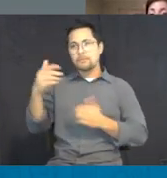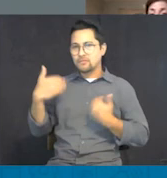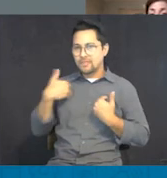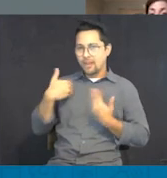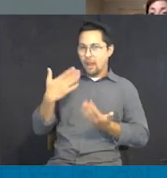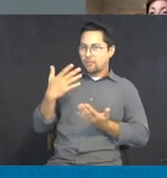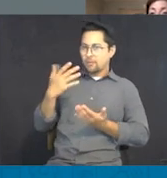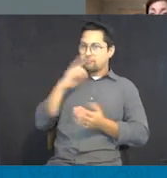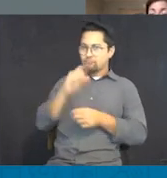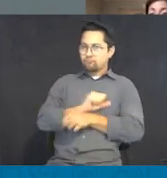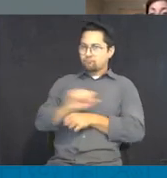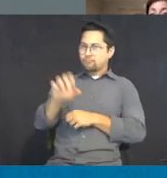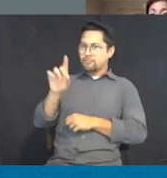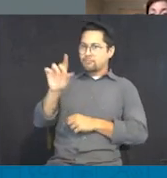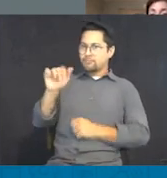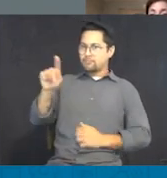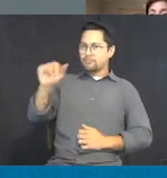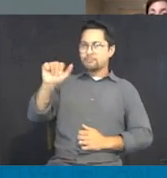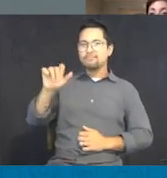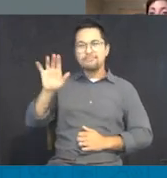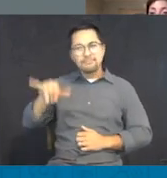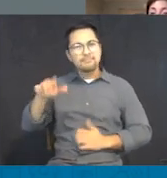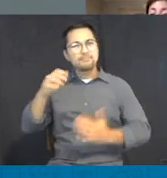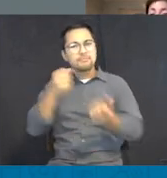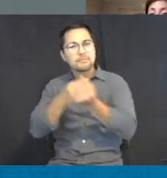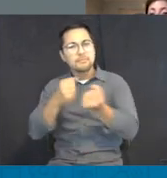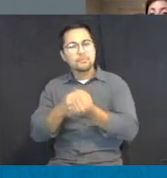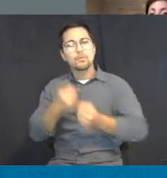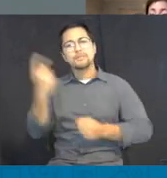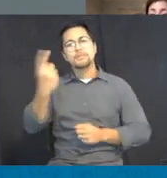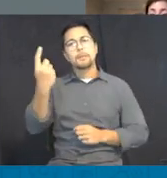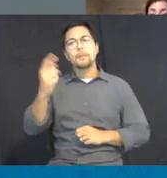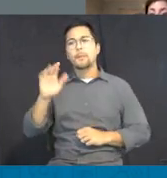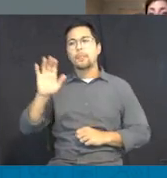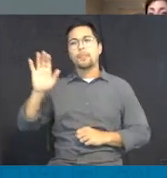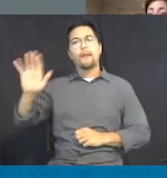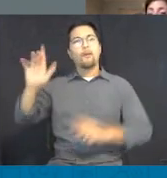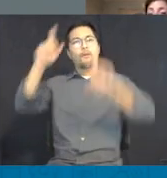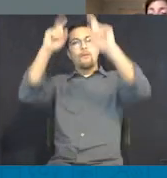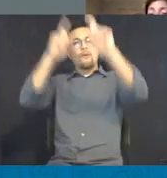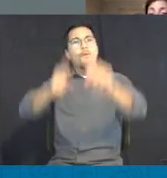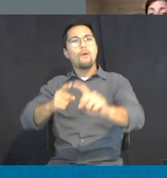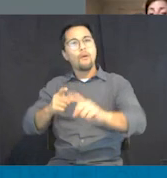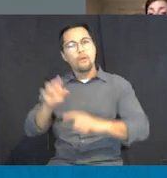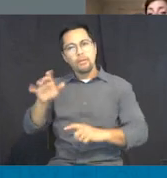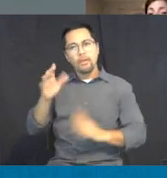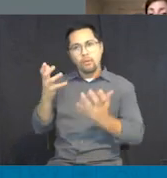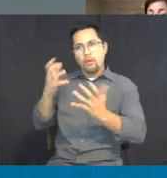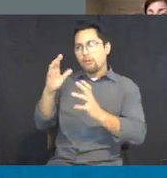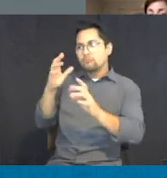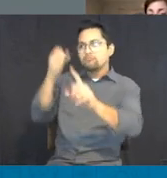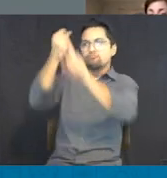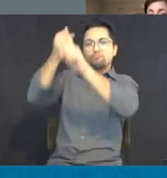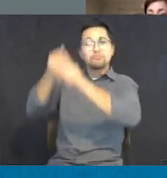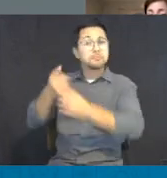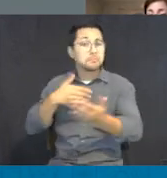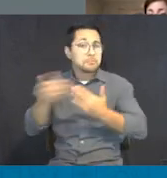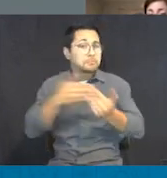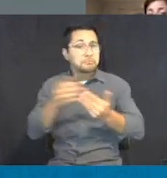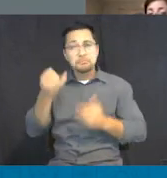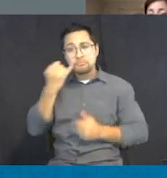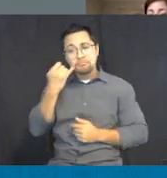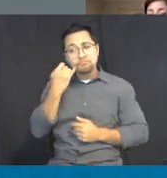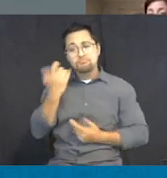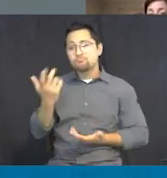that additional alert or text message, or not needing a prompt to open their refrigerator at a certain